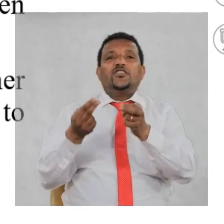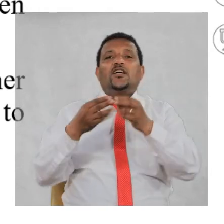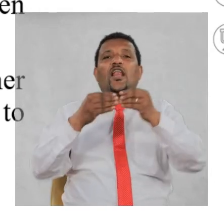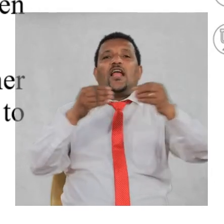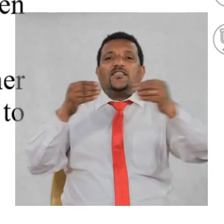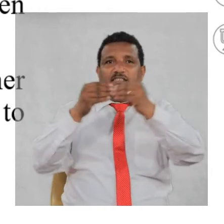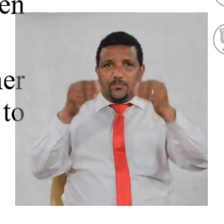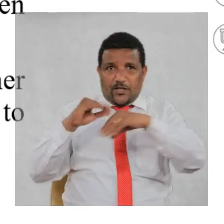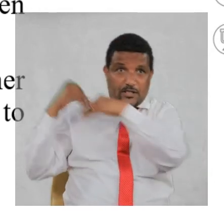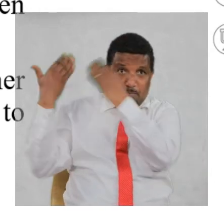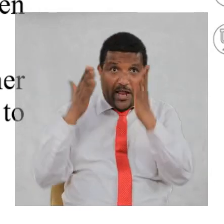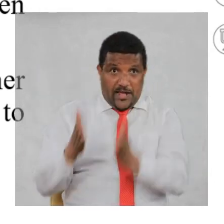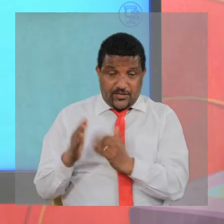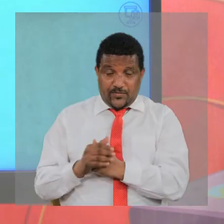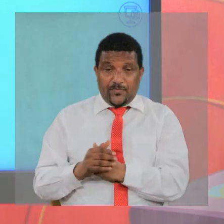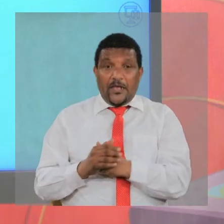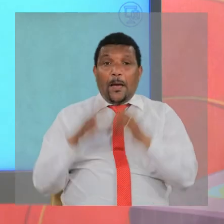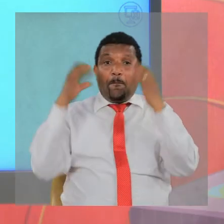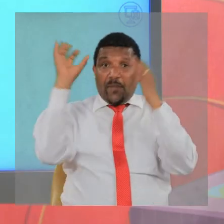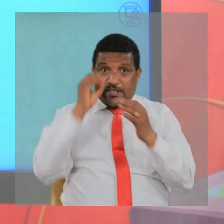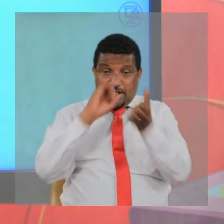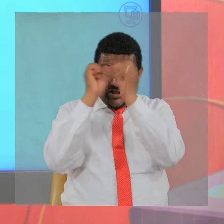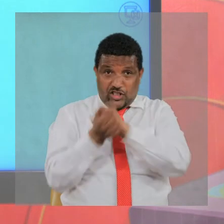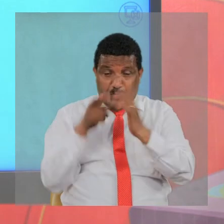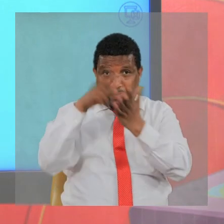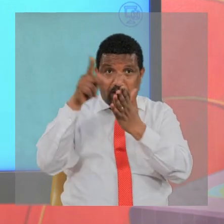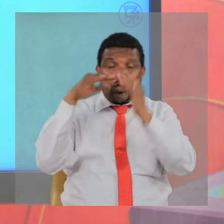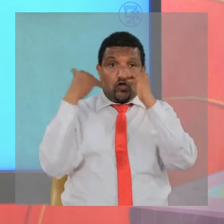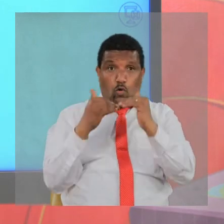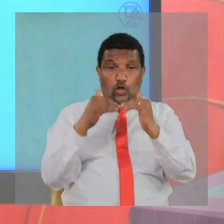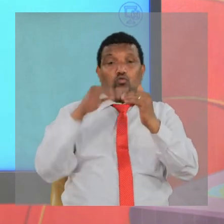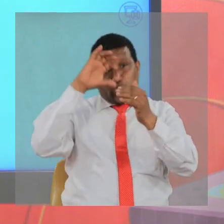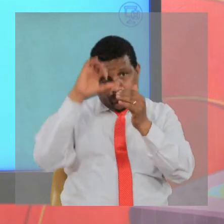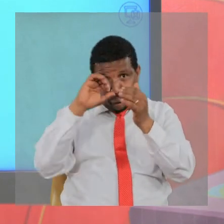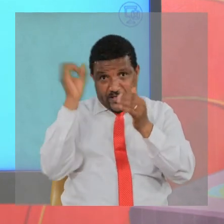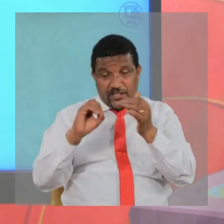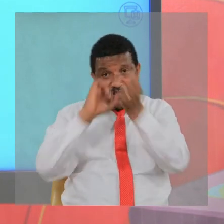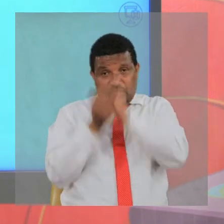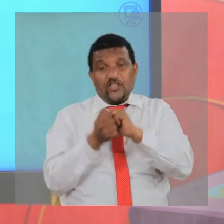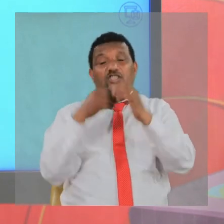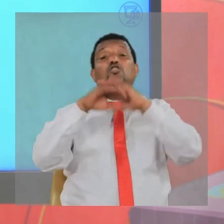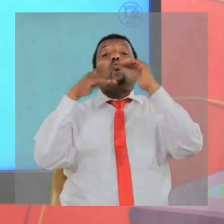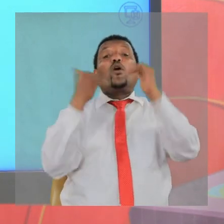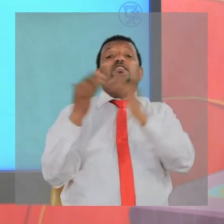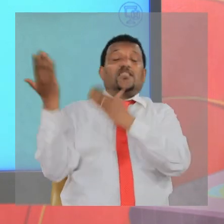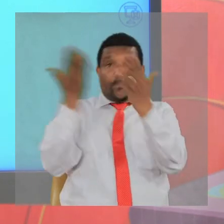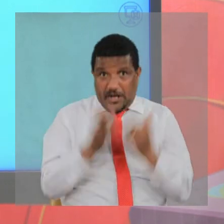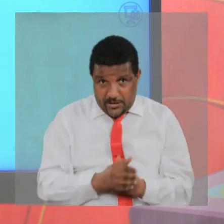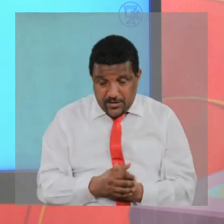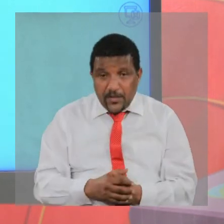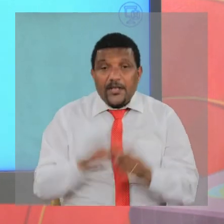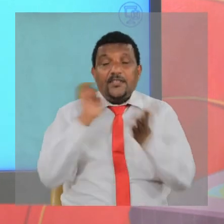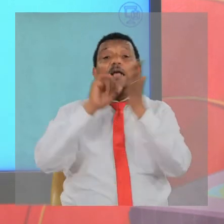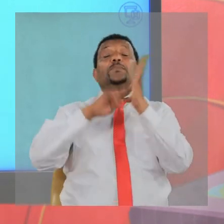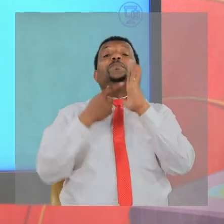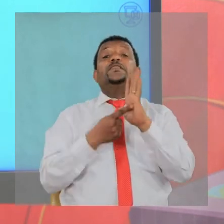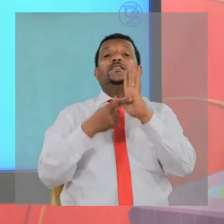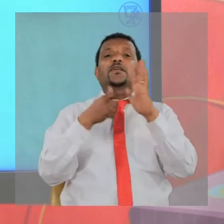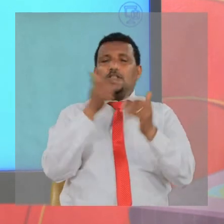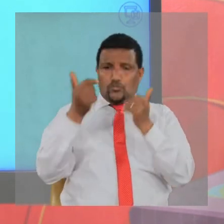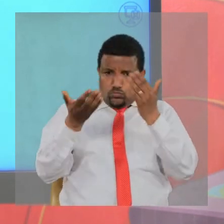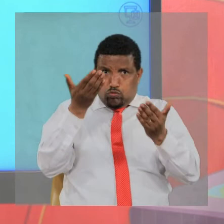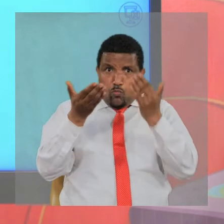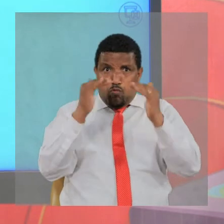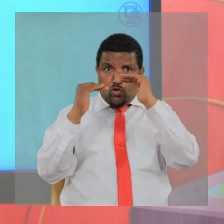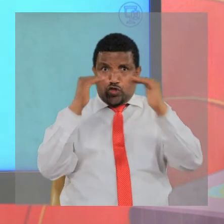unit elastic if the percentage change in price is equal to the percentage change in quantity supplied. That means if there is